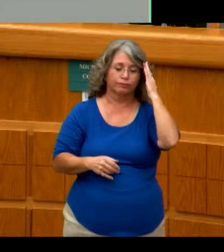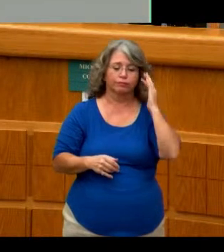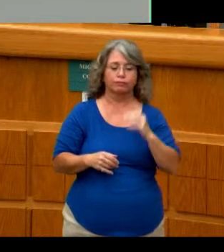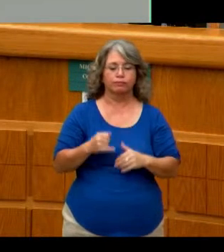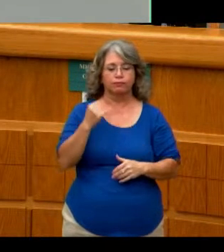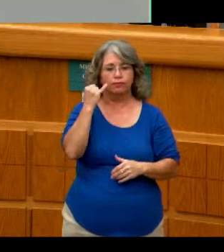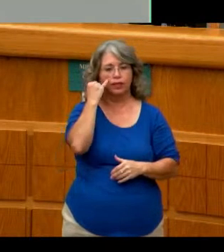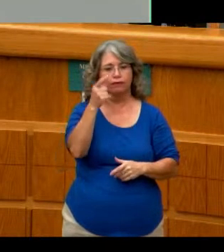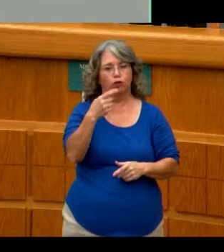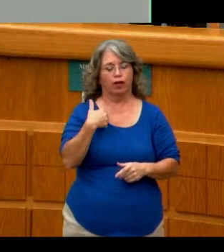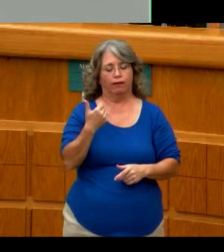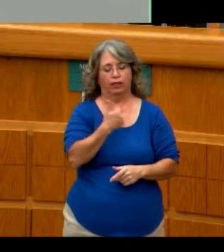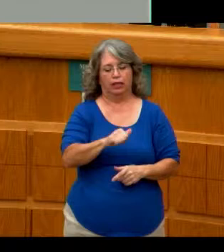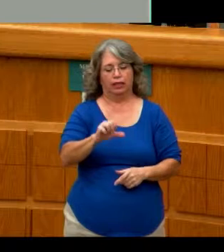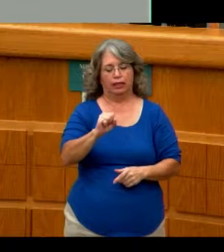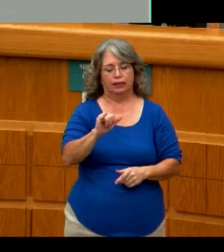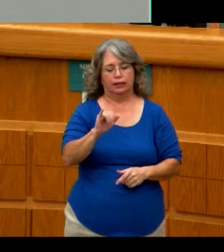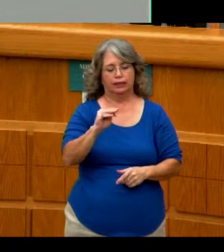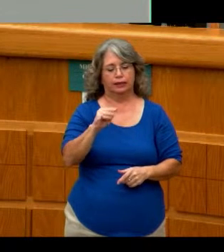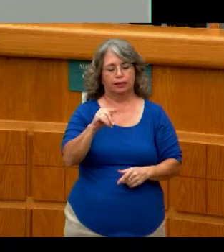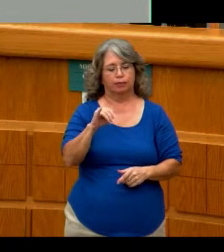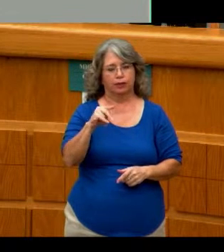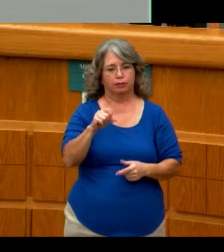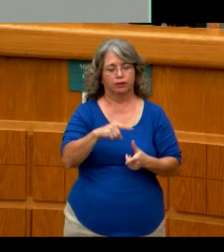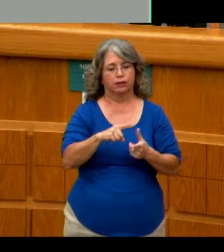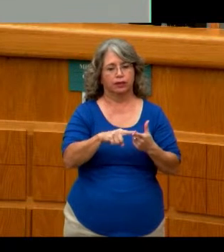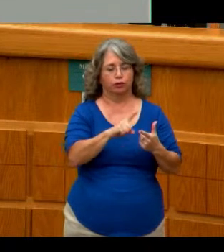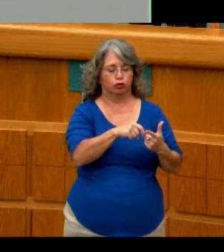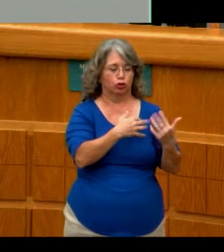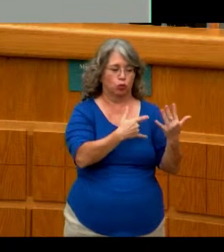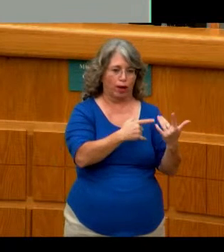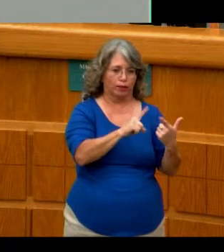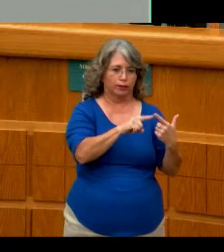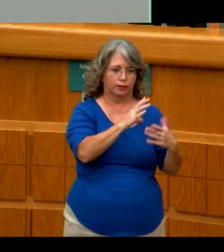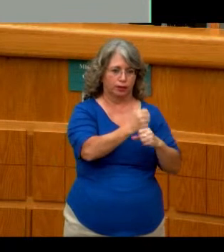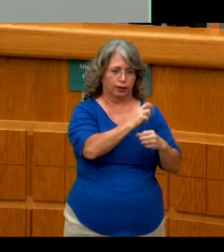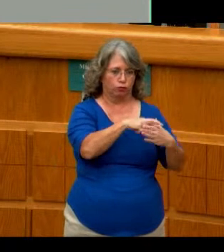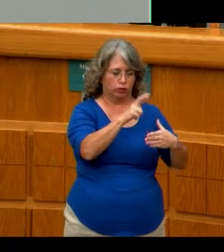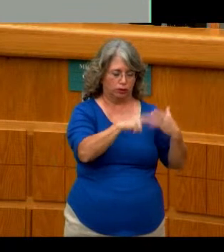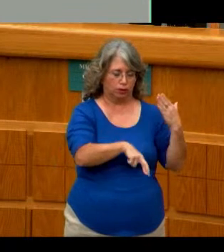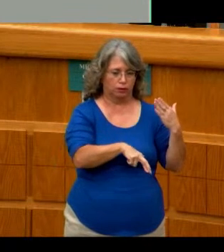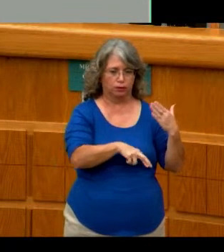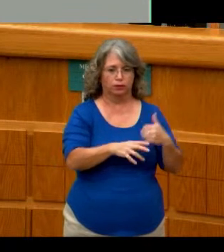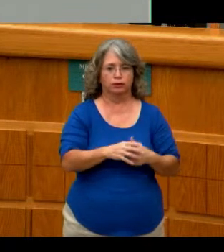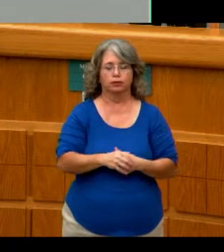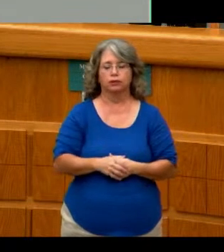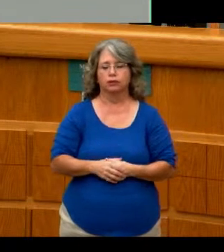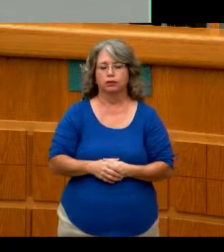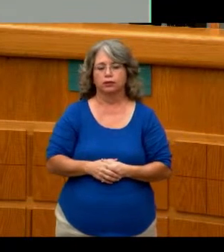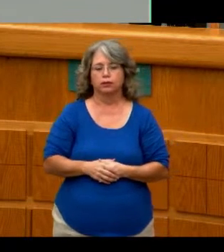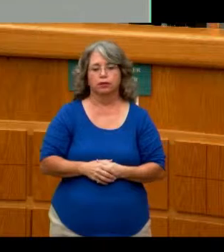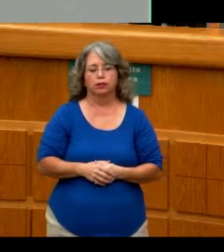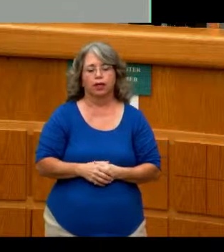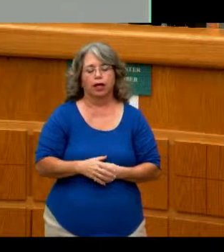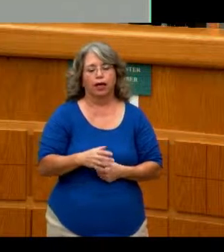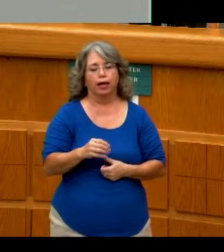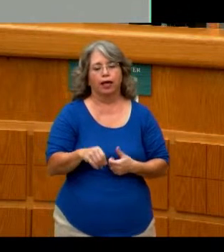situations. And if you're symptomatic, again, probably you want to wait until you get the results of that